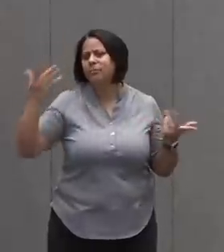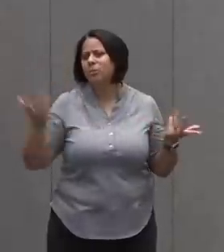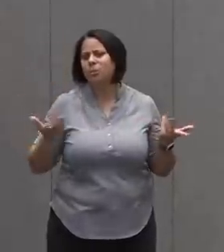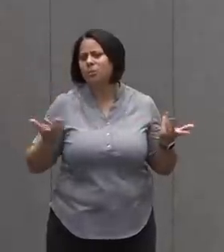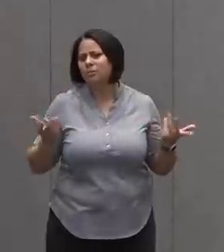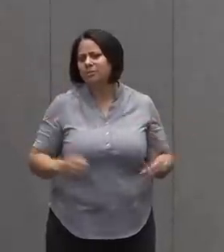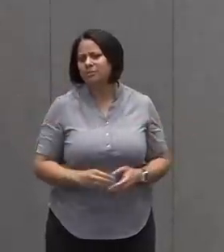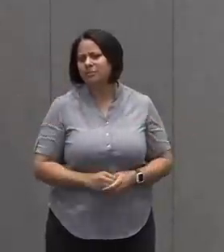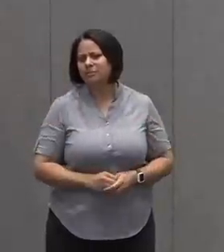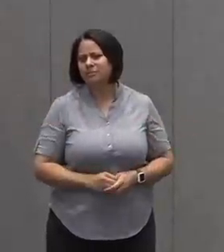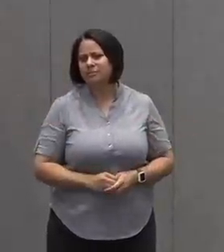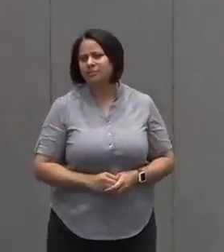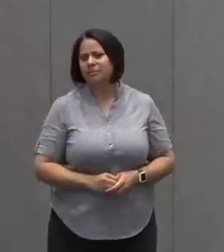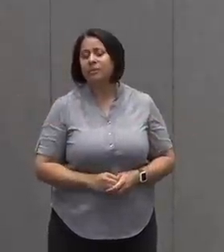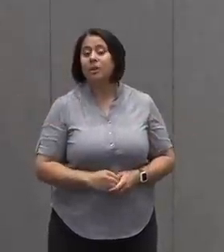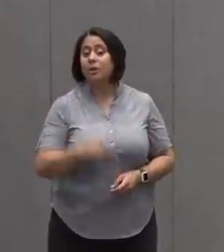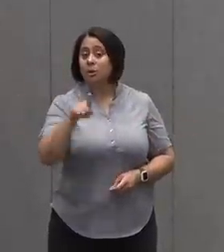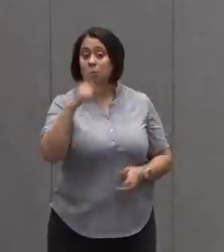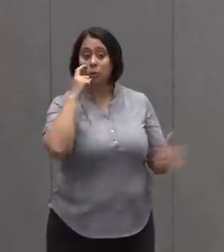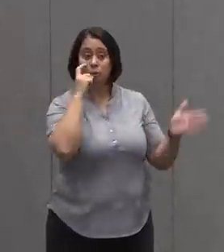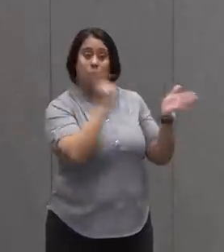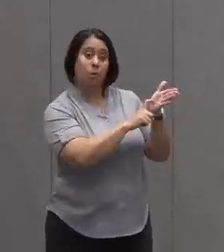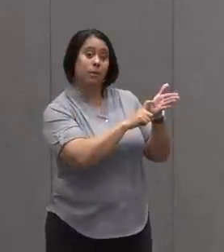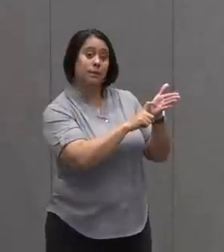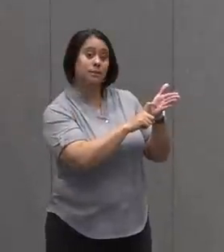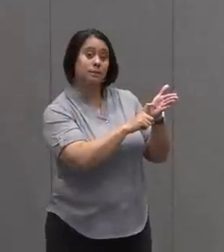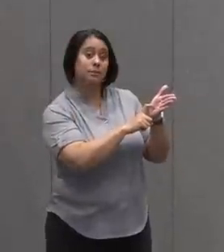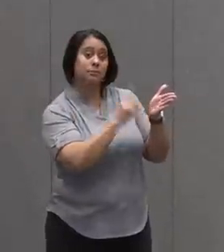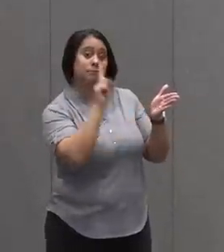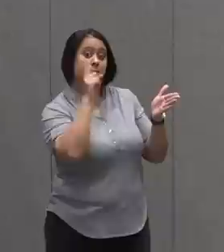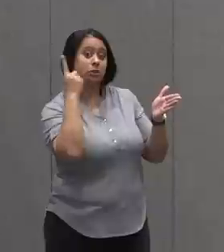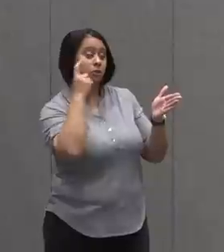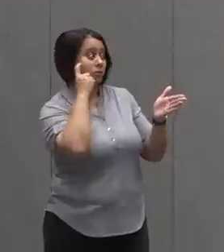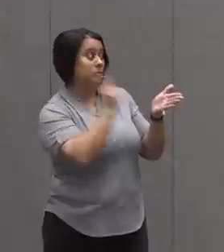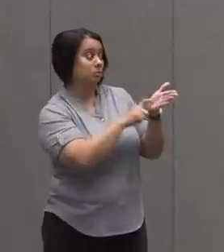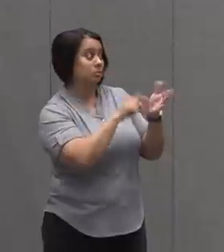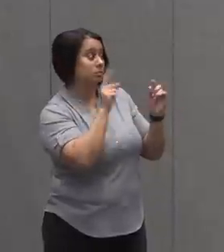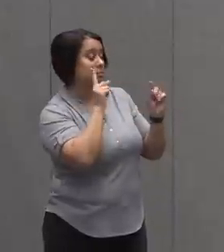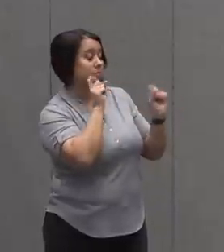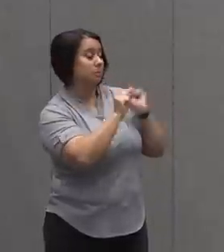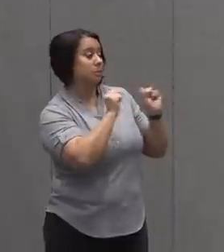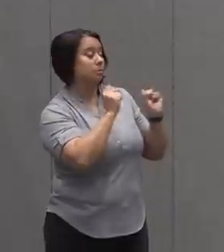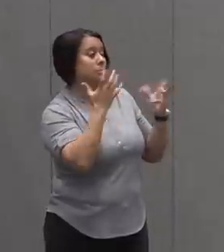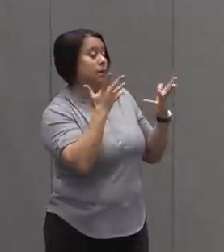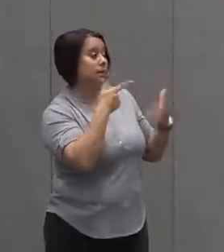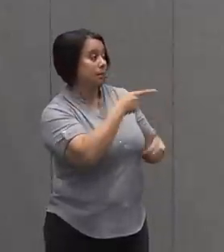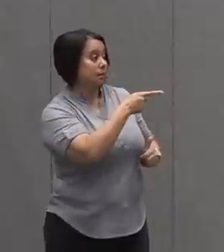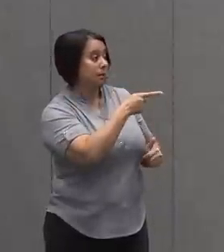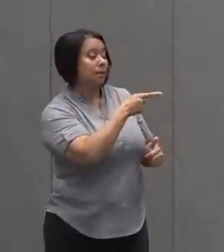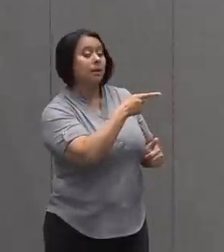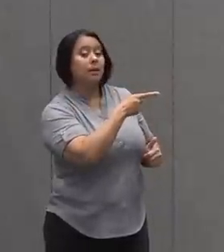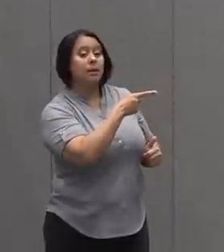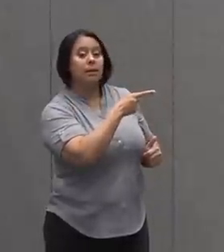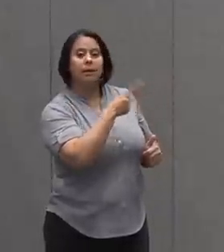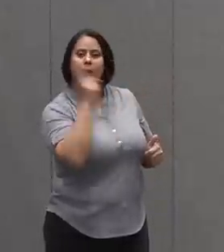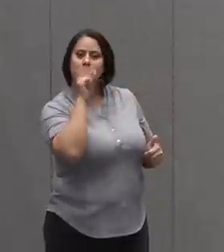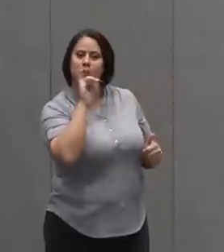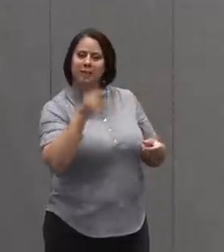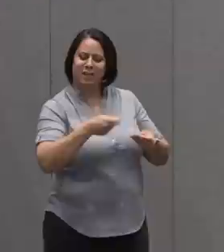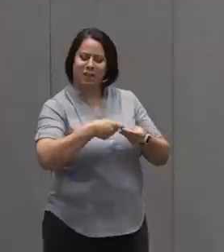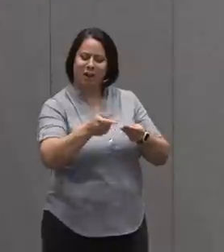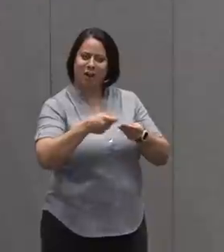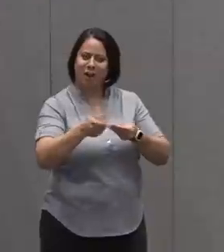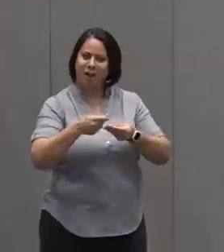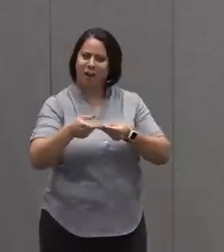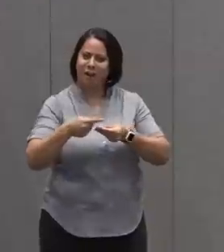belong. What's the first thing that you notice about this chart? Well, you probably said they look like playing cards.